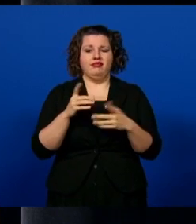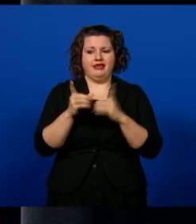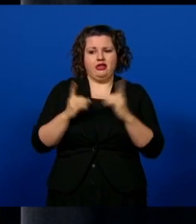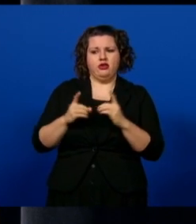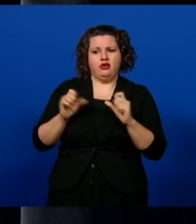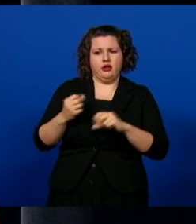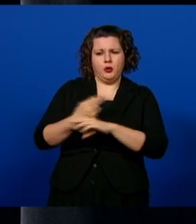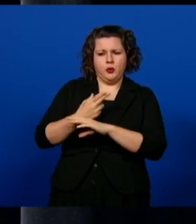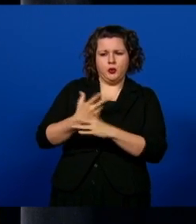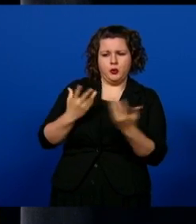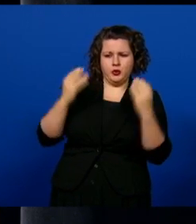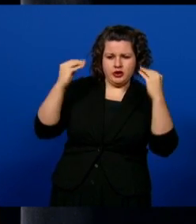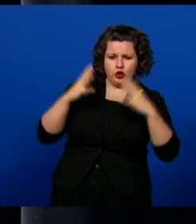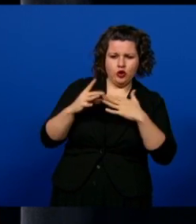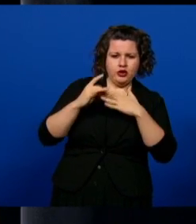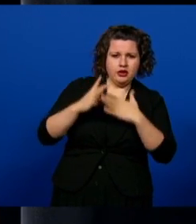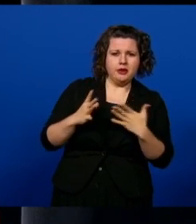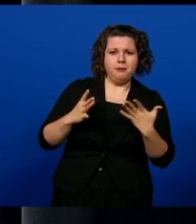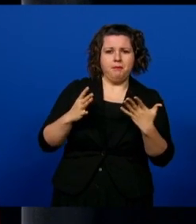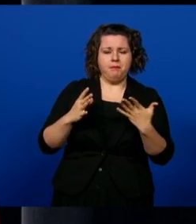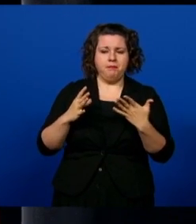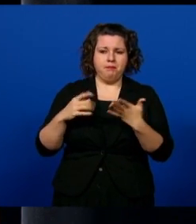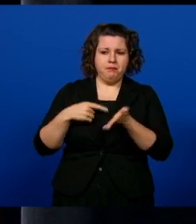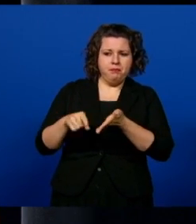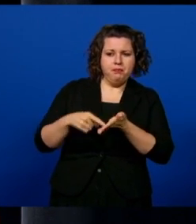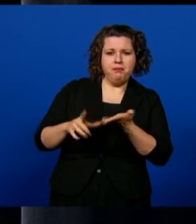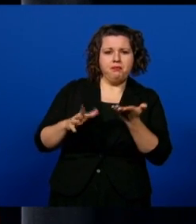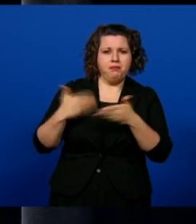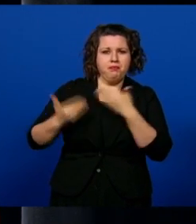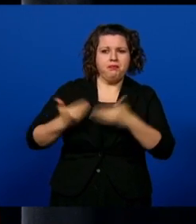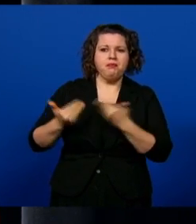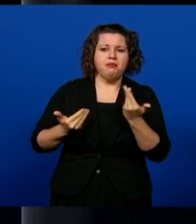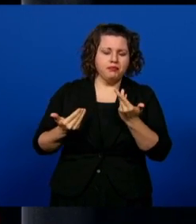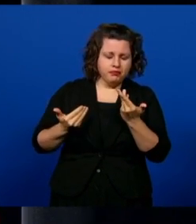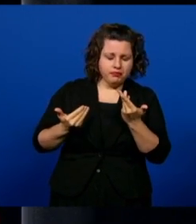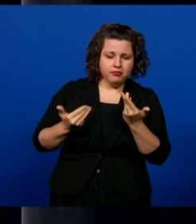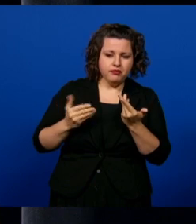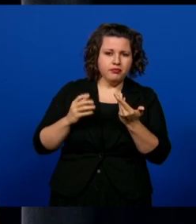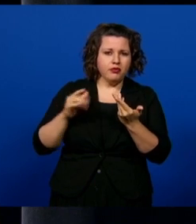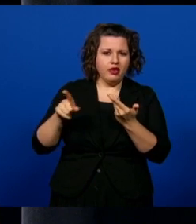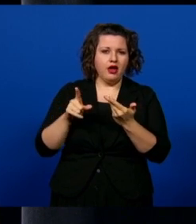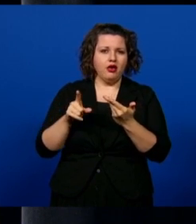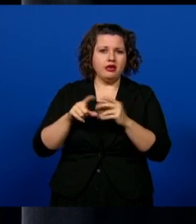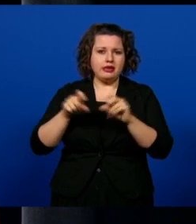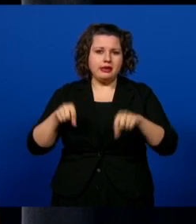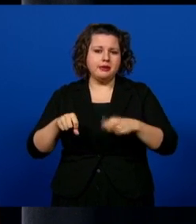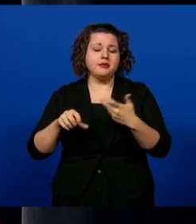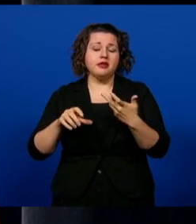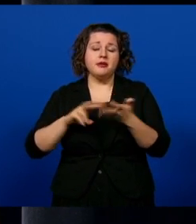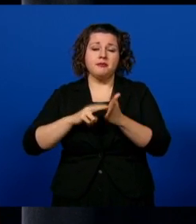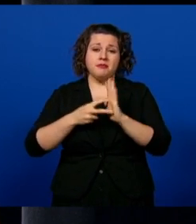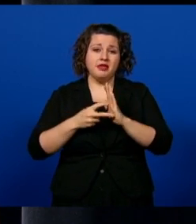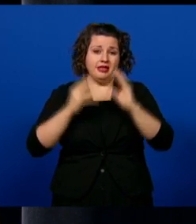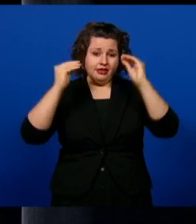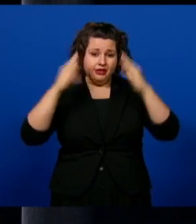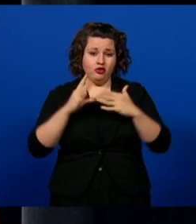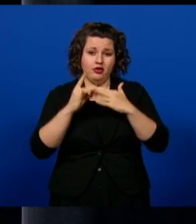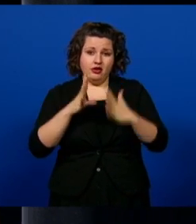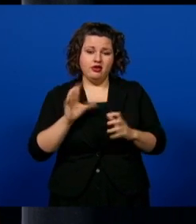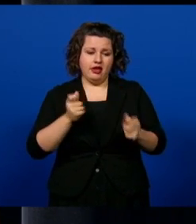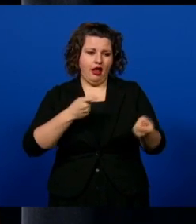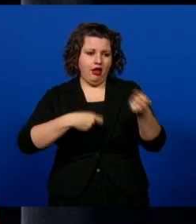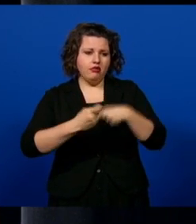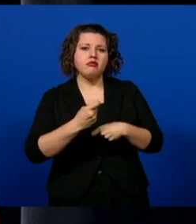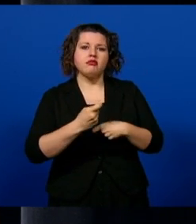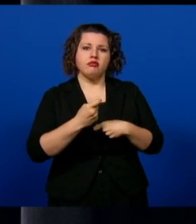their teacher leadership and compensation systems to meet pandemic-driven needs, including allowing teacher leaders to fill in as substitutes or take